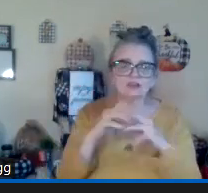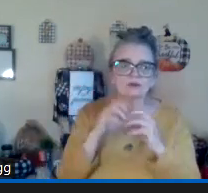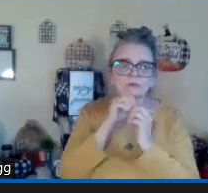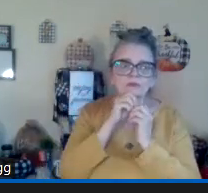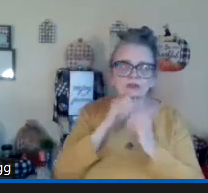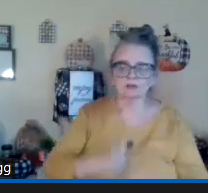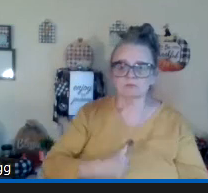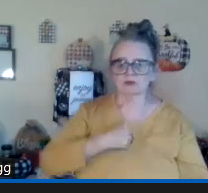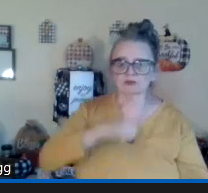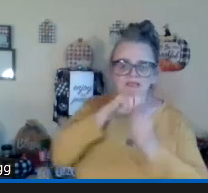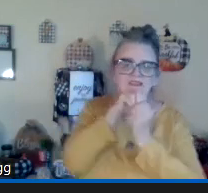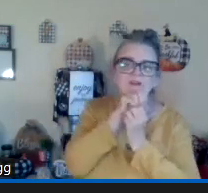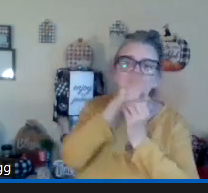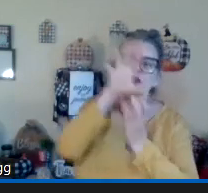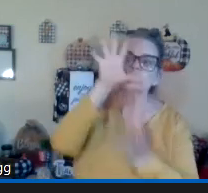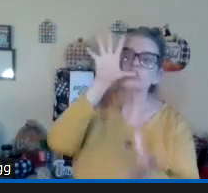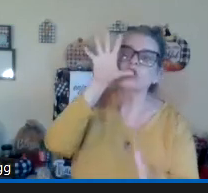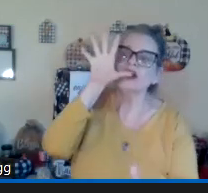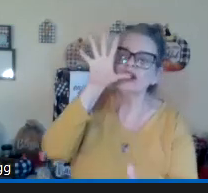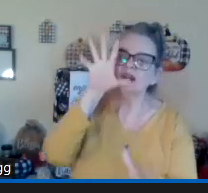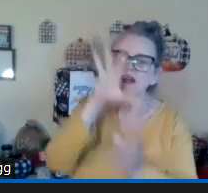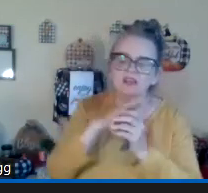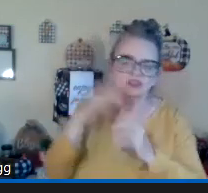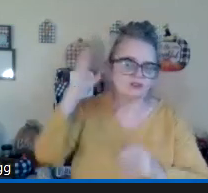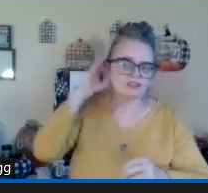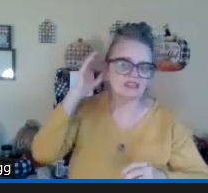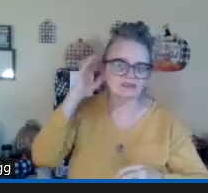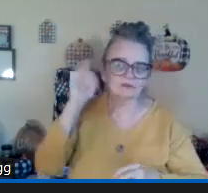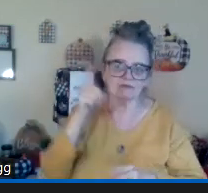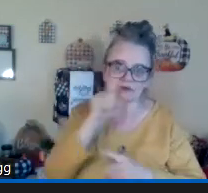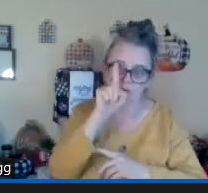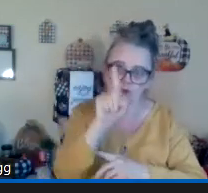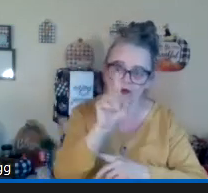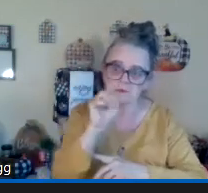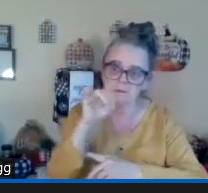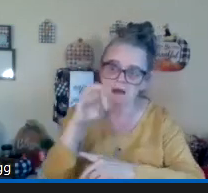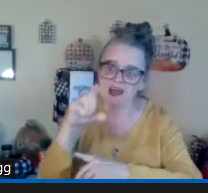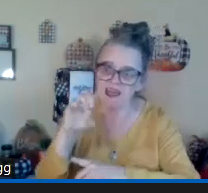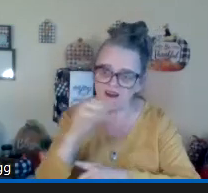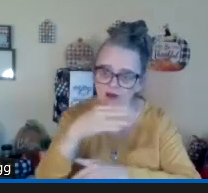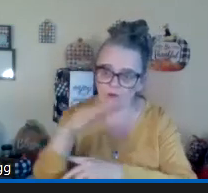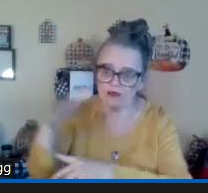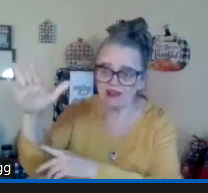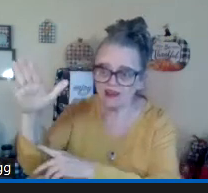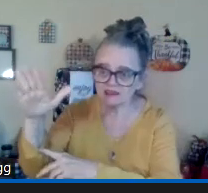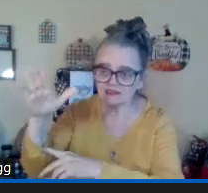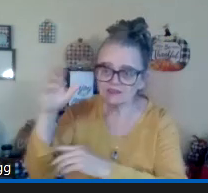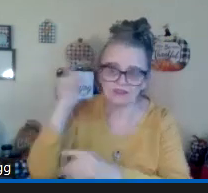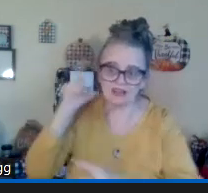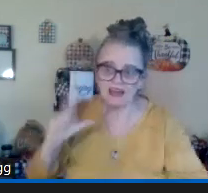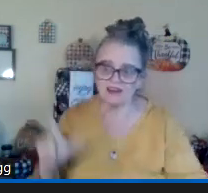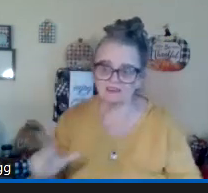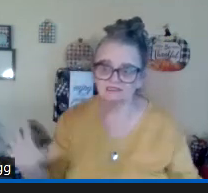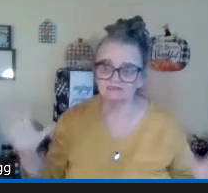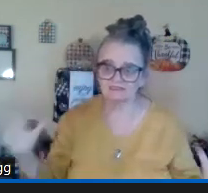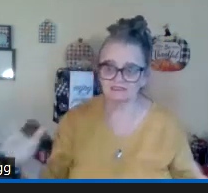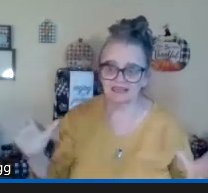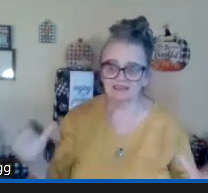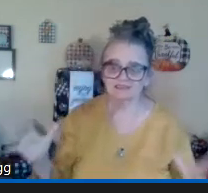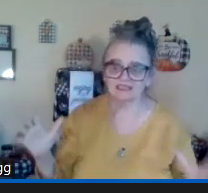And you know, they're bold, and when they roar, you could hear them for 1 mile away. They're